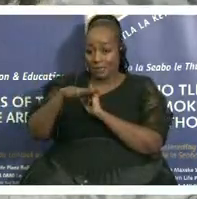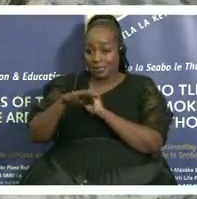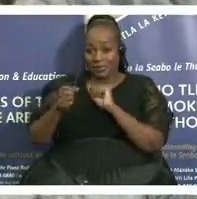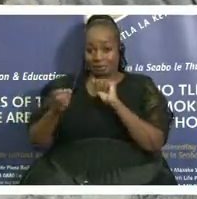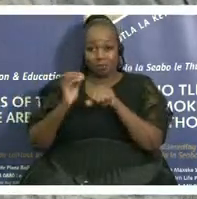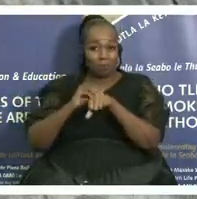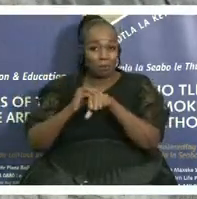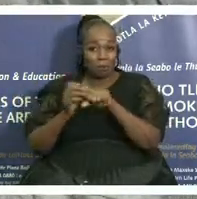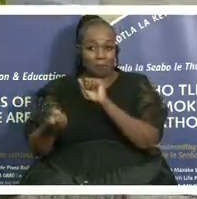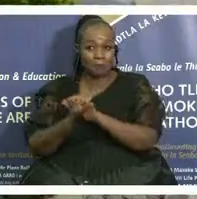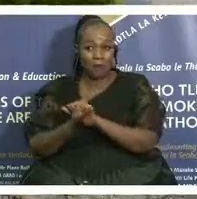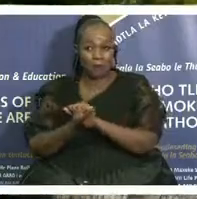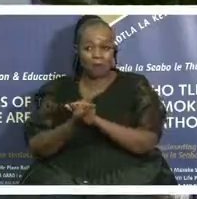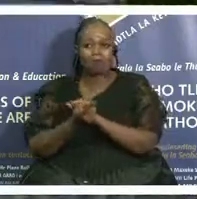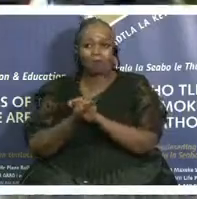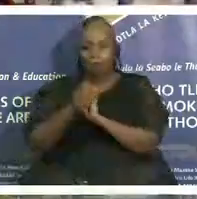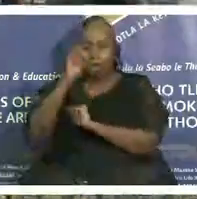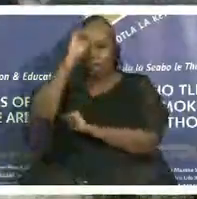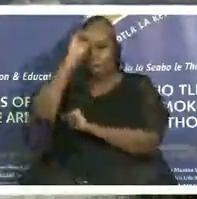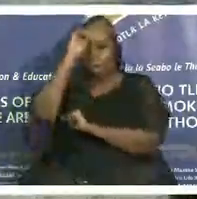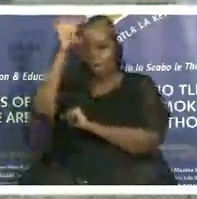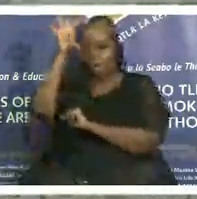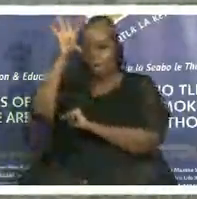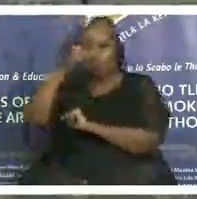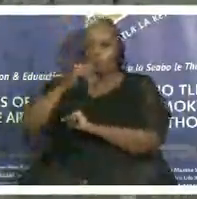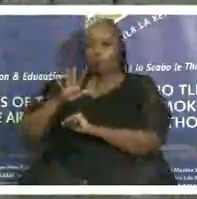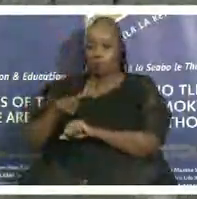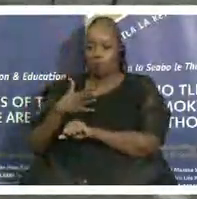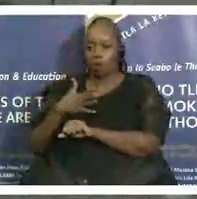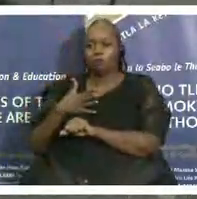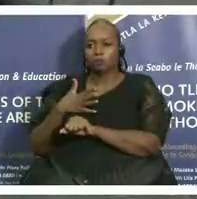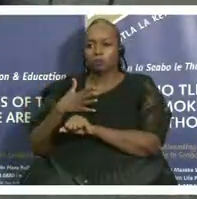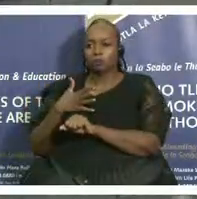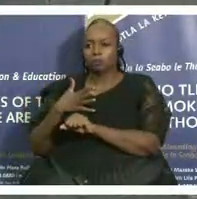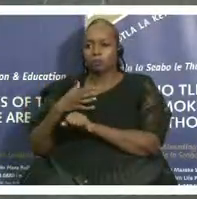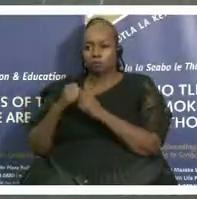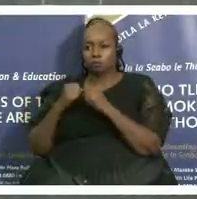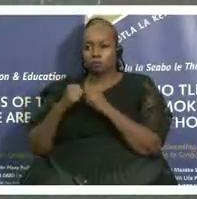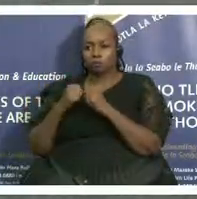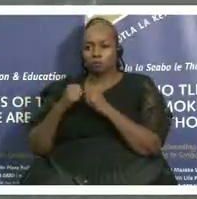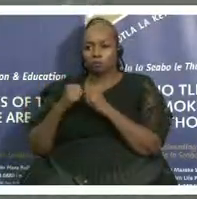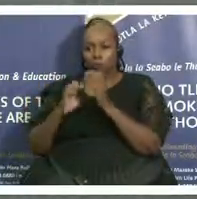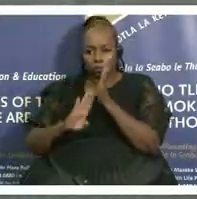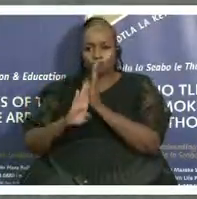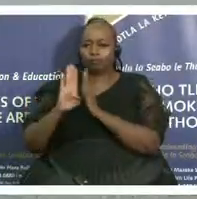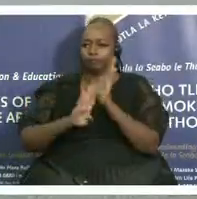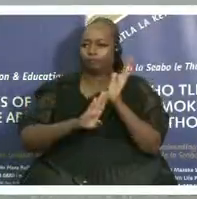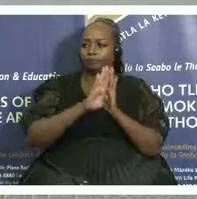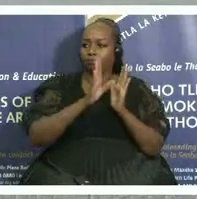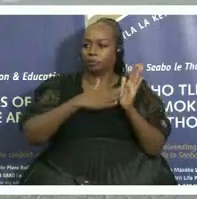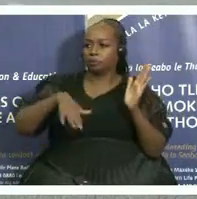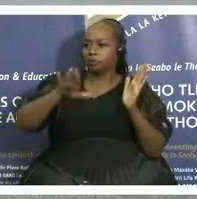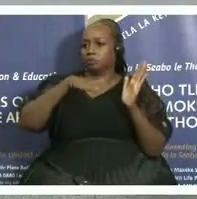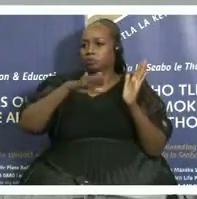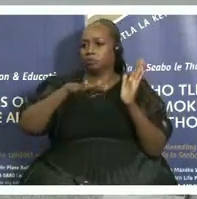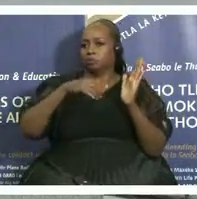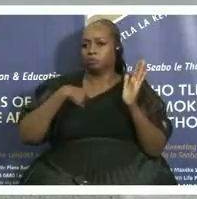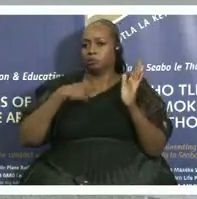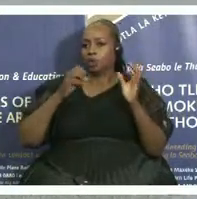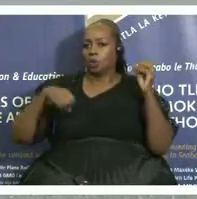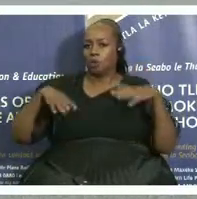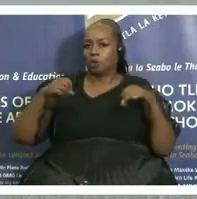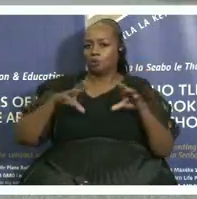capacity. Our capacity must be improved through a comprehensive approach that encompasses